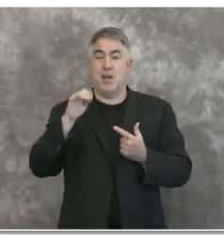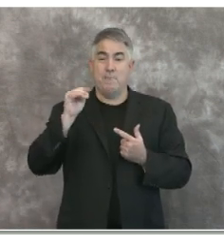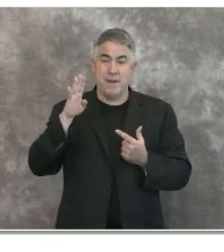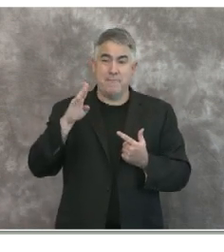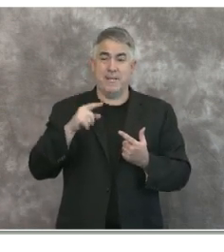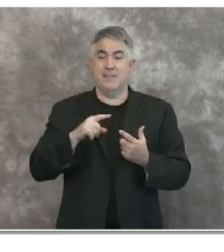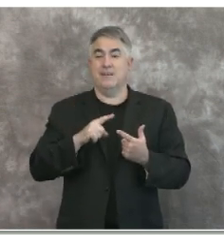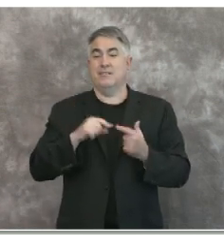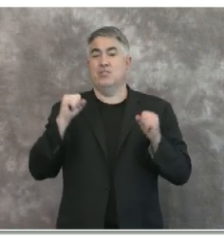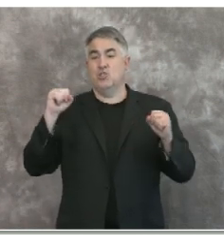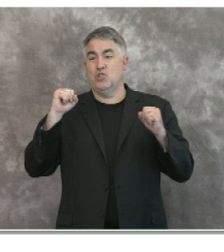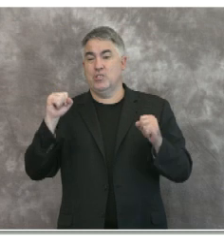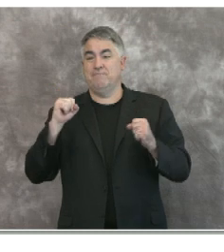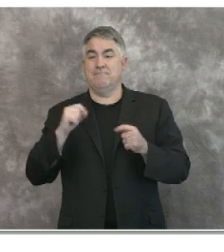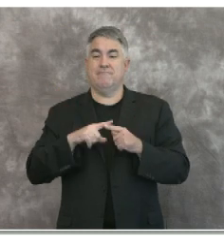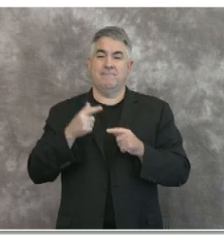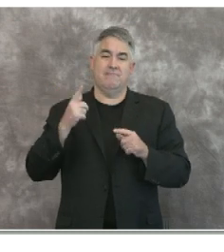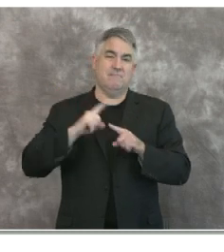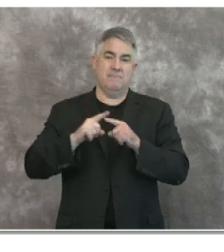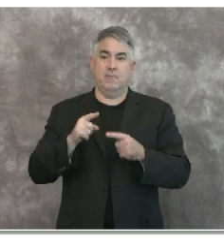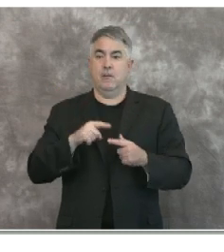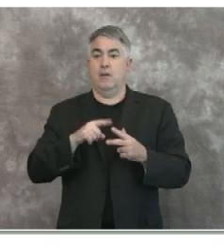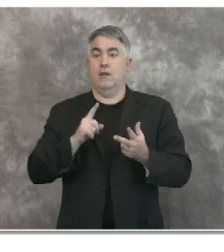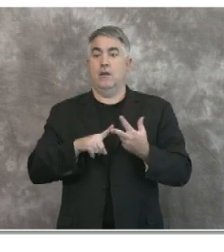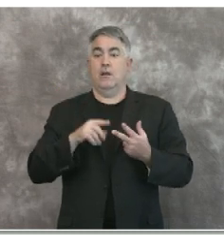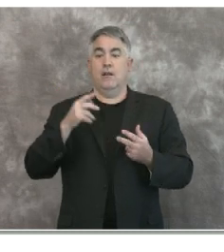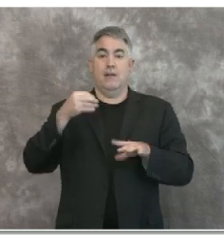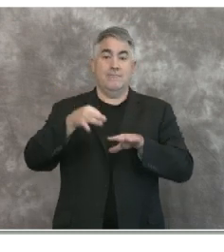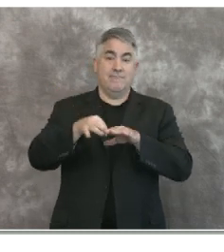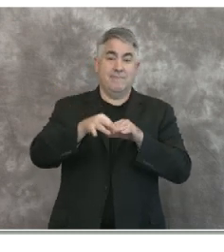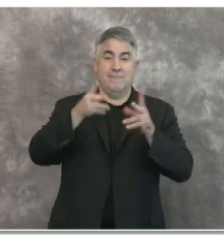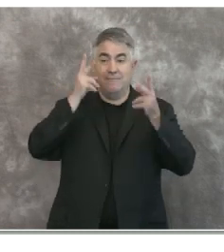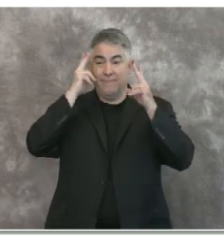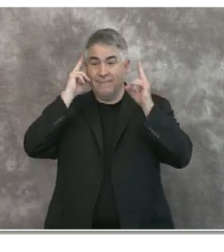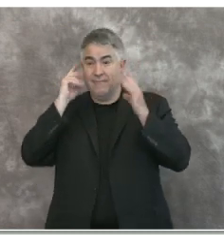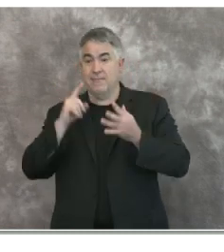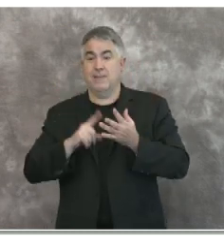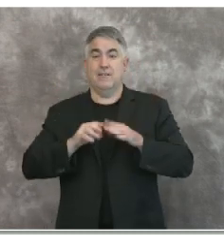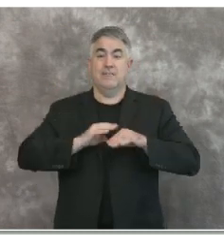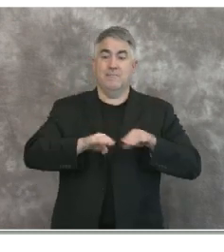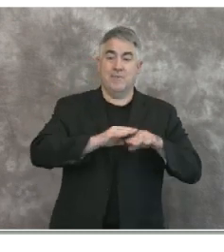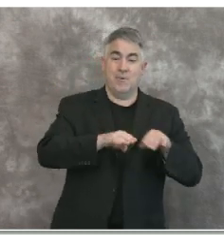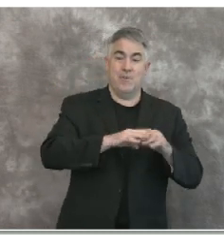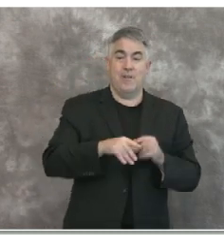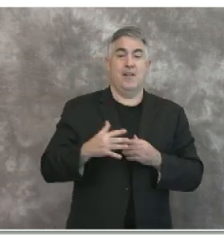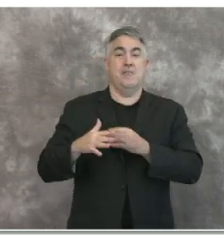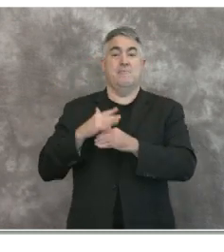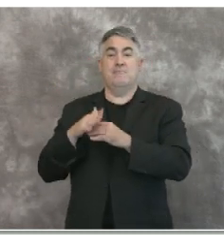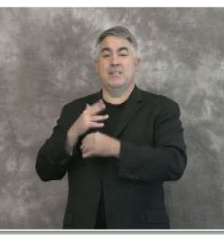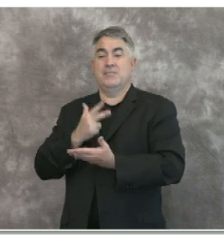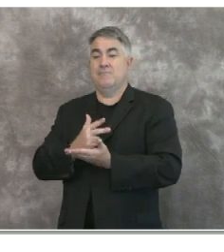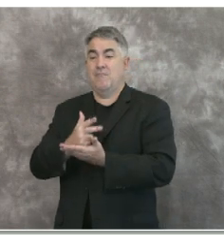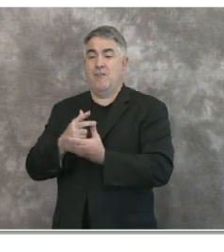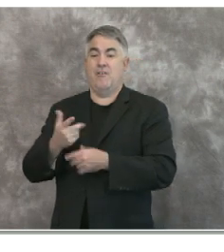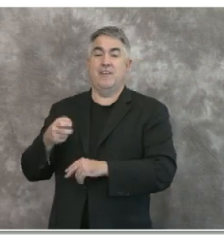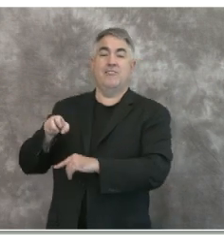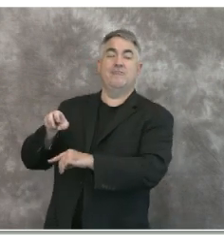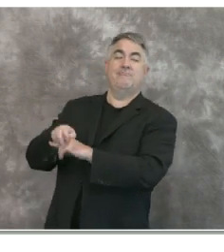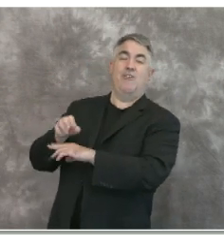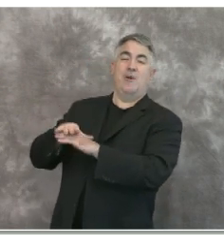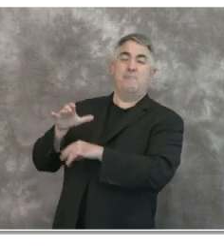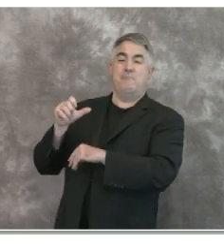salons, pools, beach, parking, sitting, religious services. These are things that the state has alluded to are coming